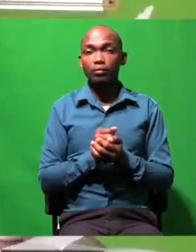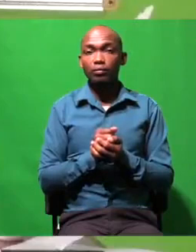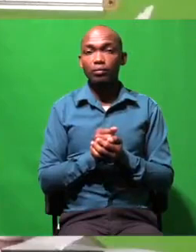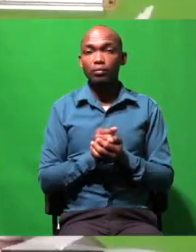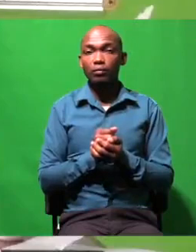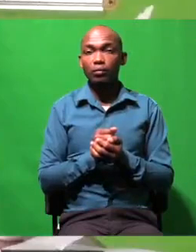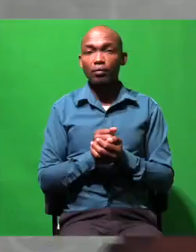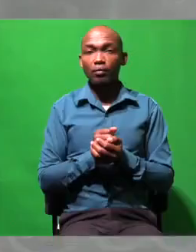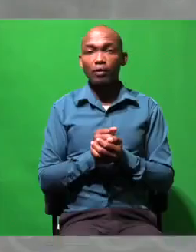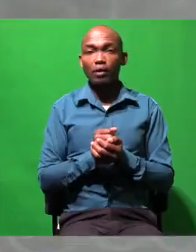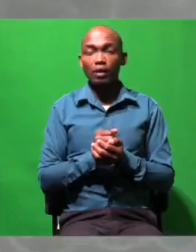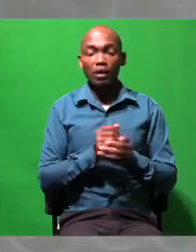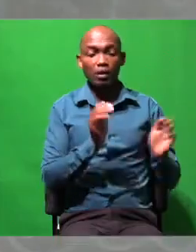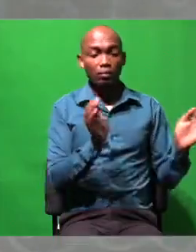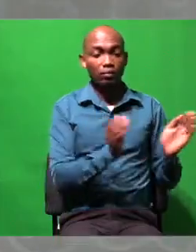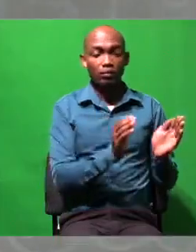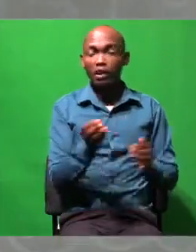There are preserved food,